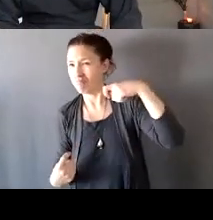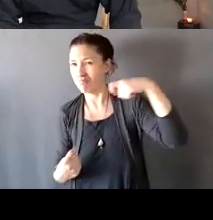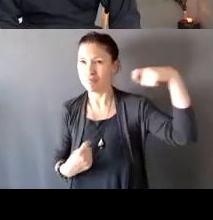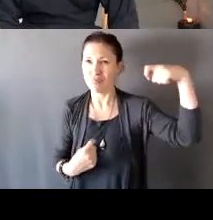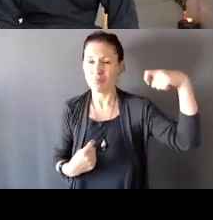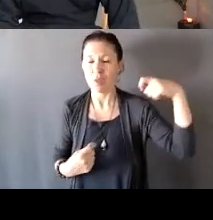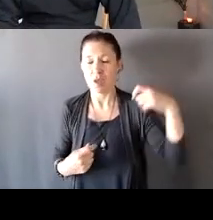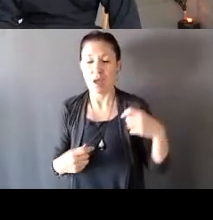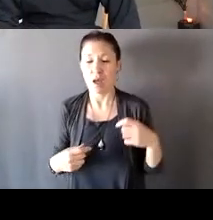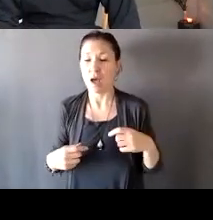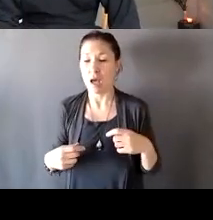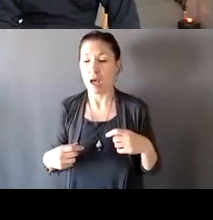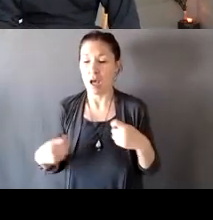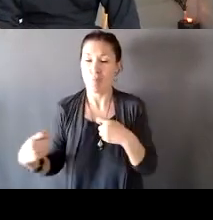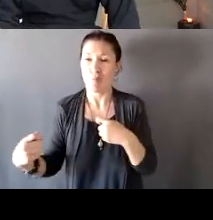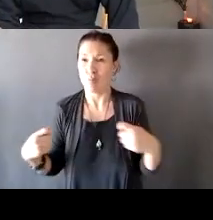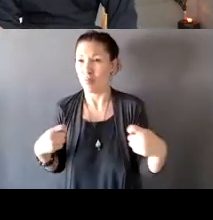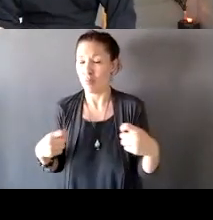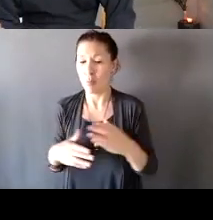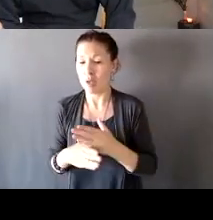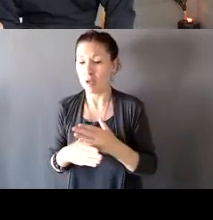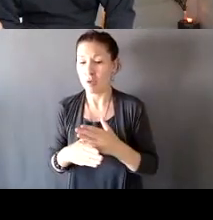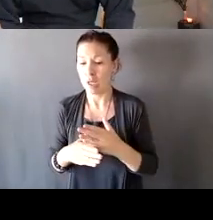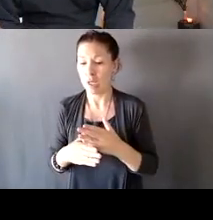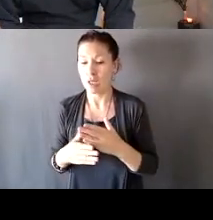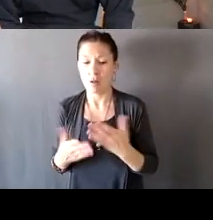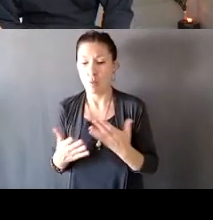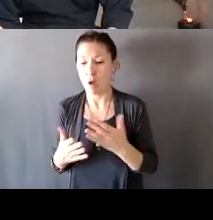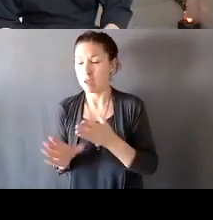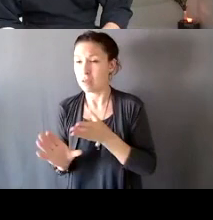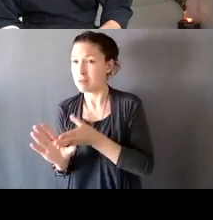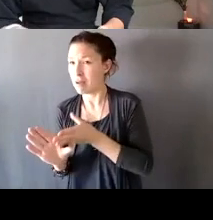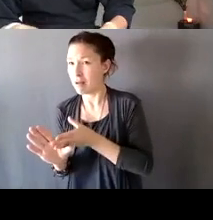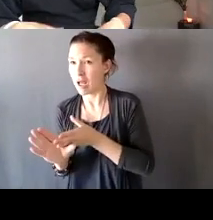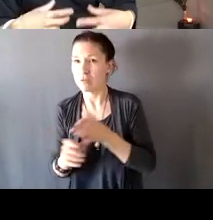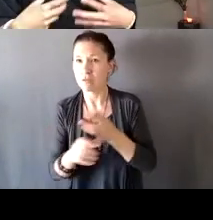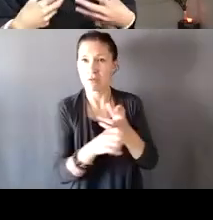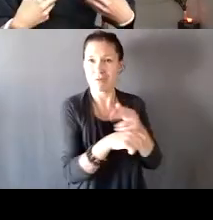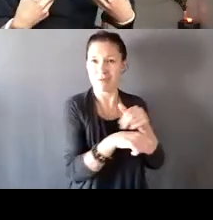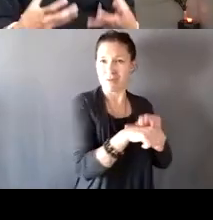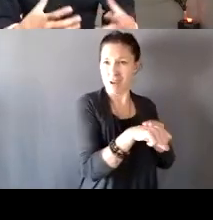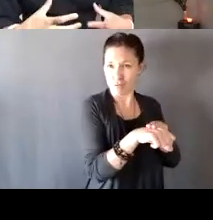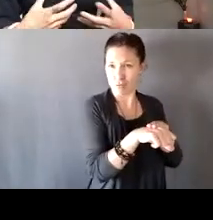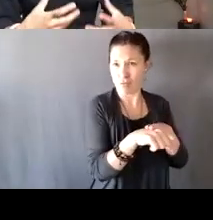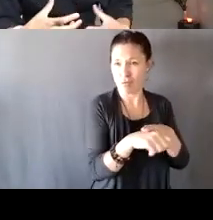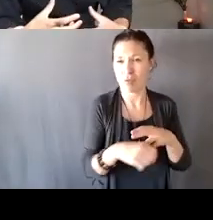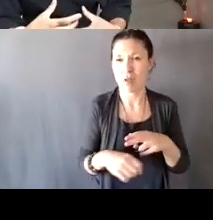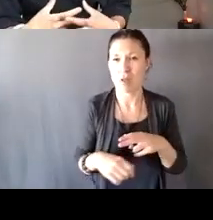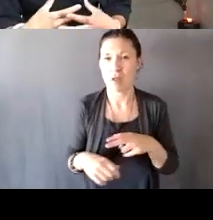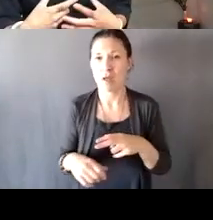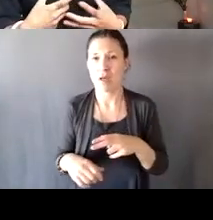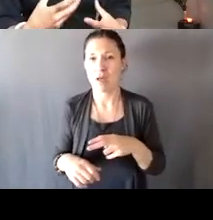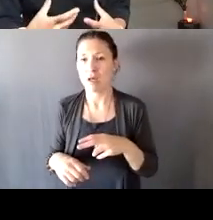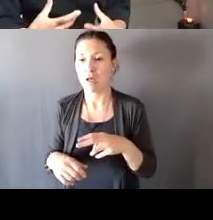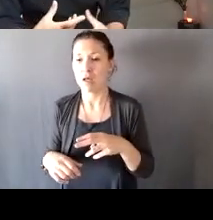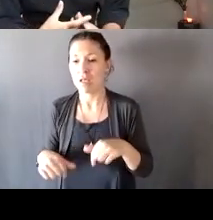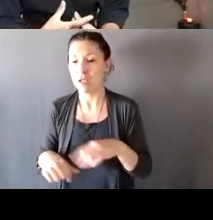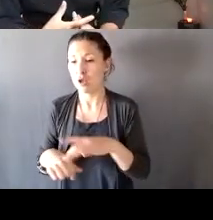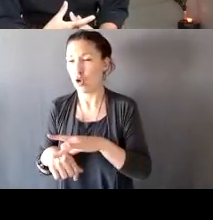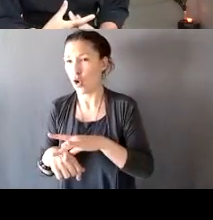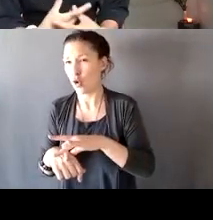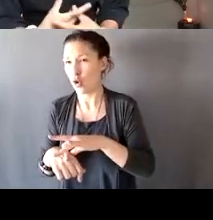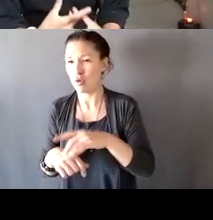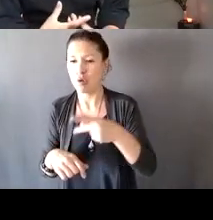and the natural. So between this primal realm of